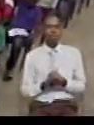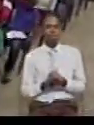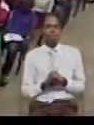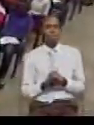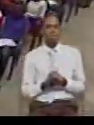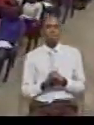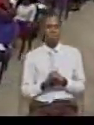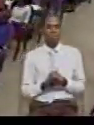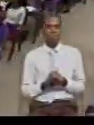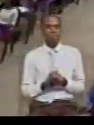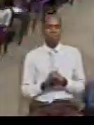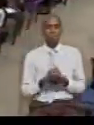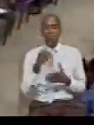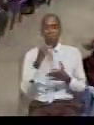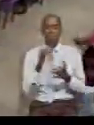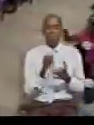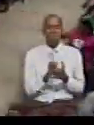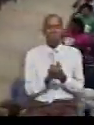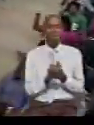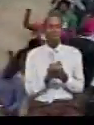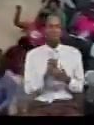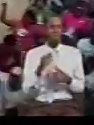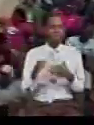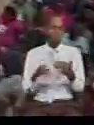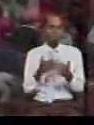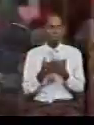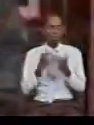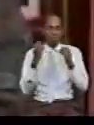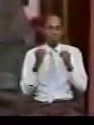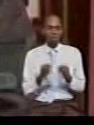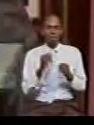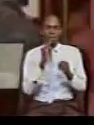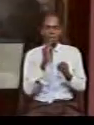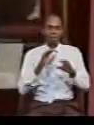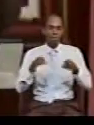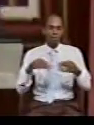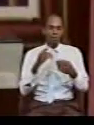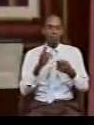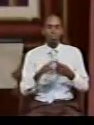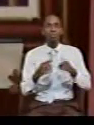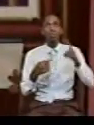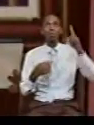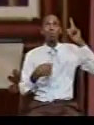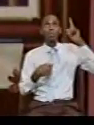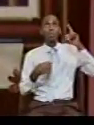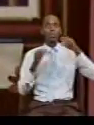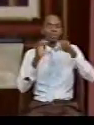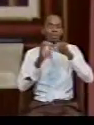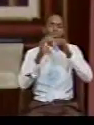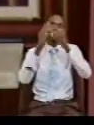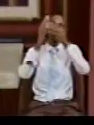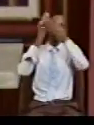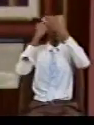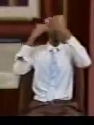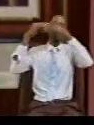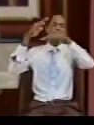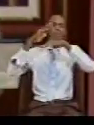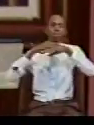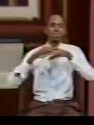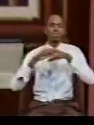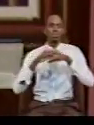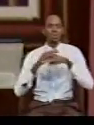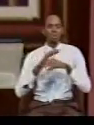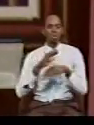It says, all power is given unto me in heaven. All